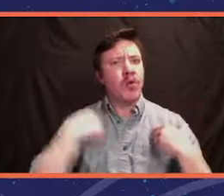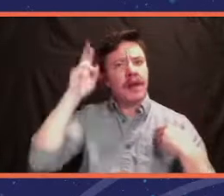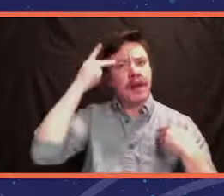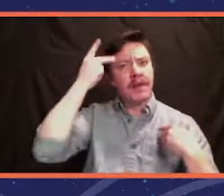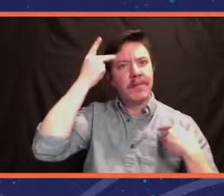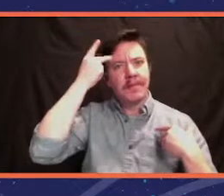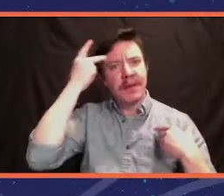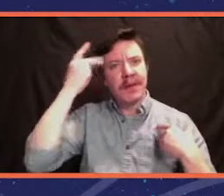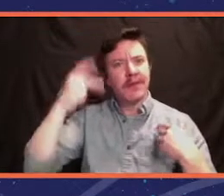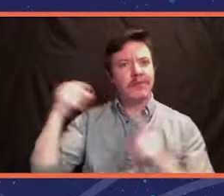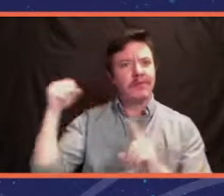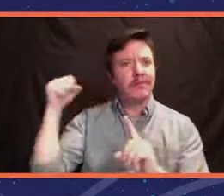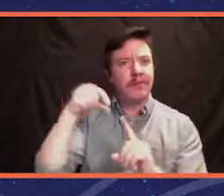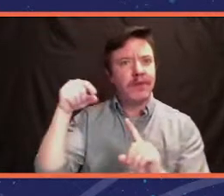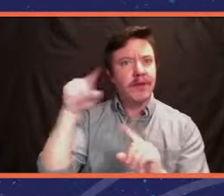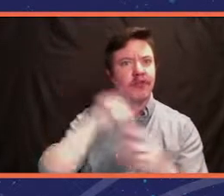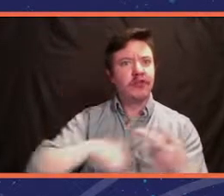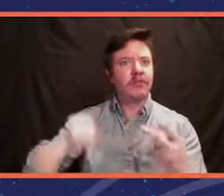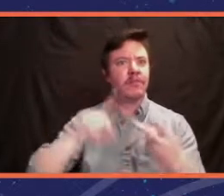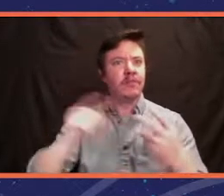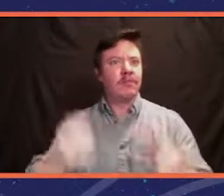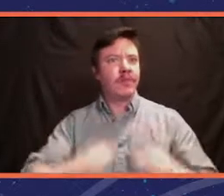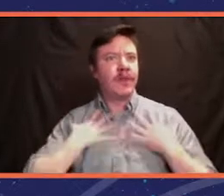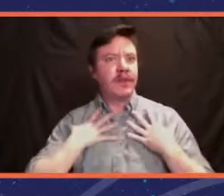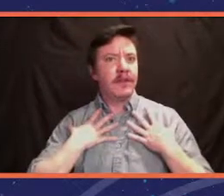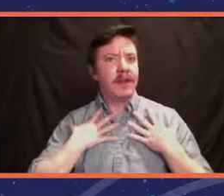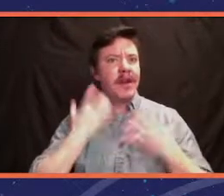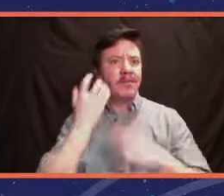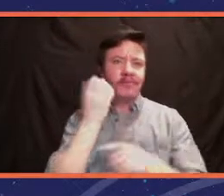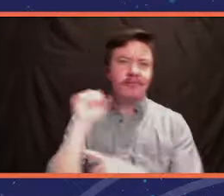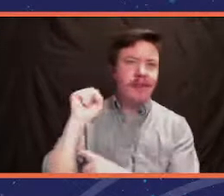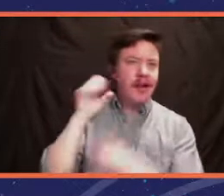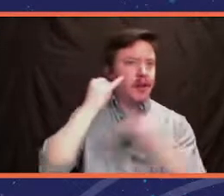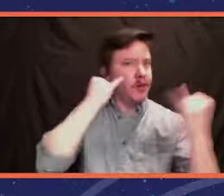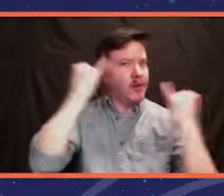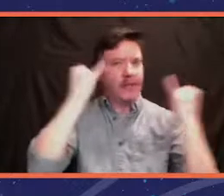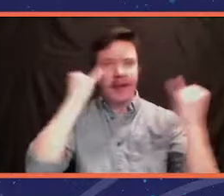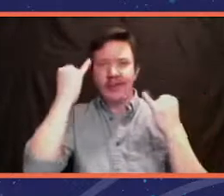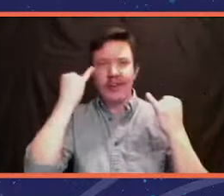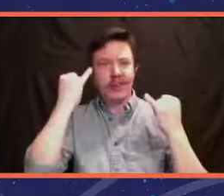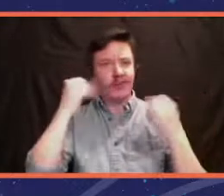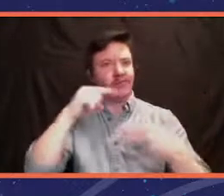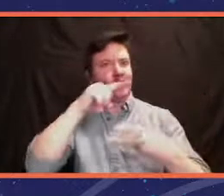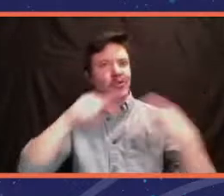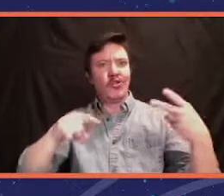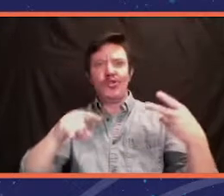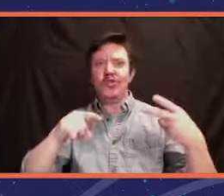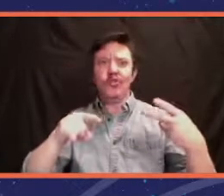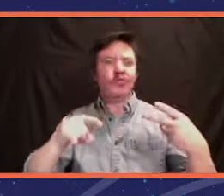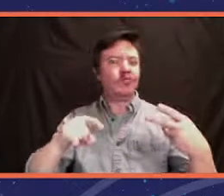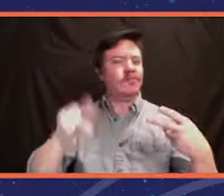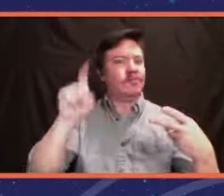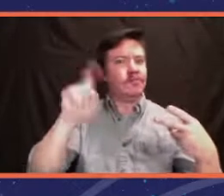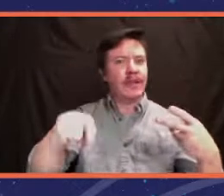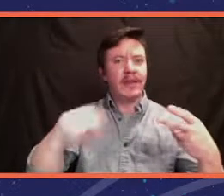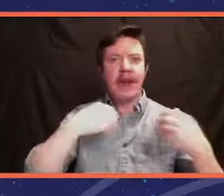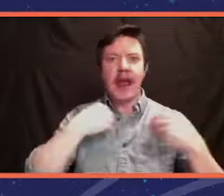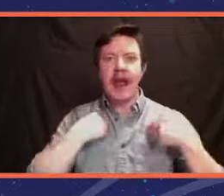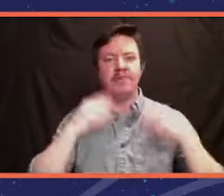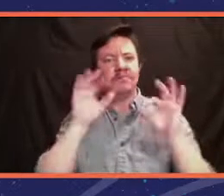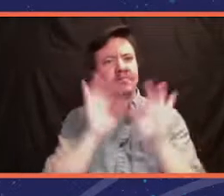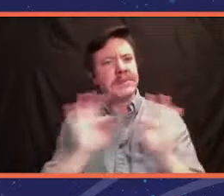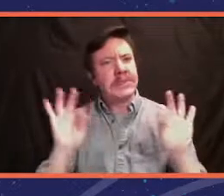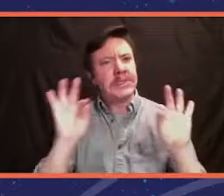just inspire radical imagination. Like, these are just two things that we really need, and that it's essential for us to integrate into